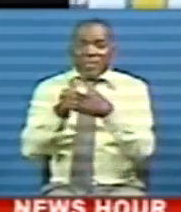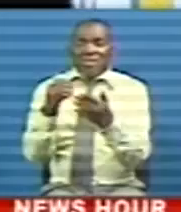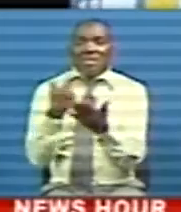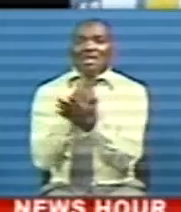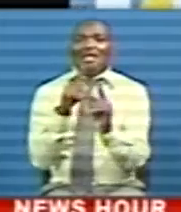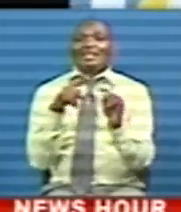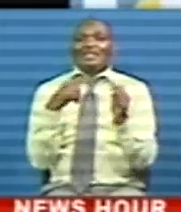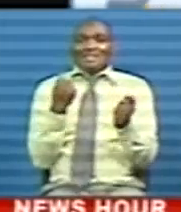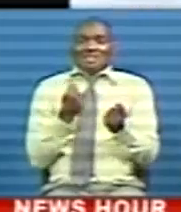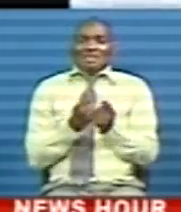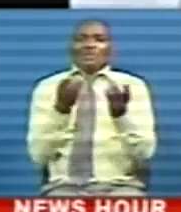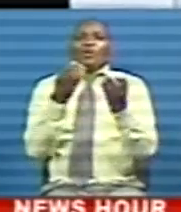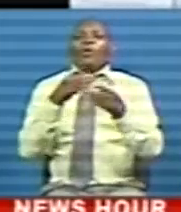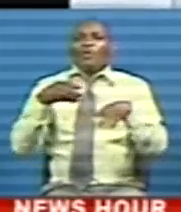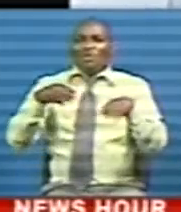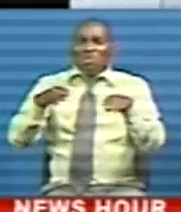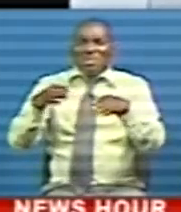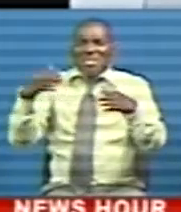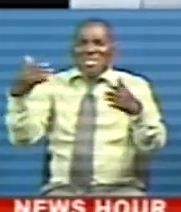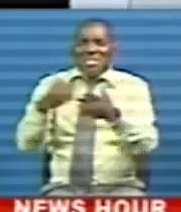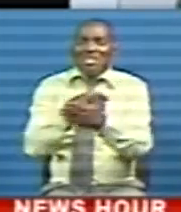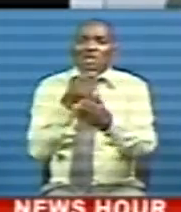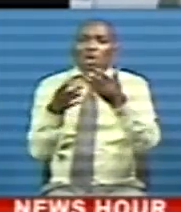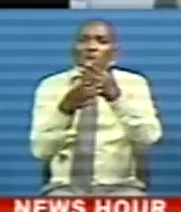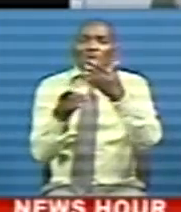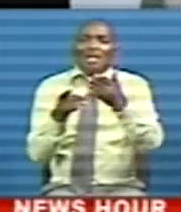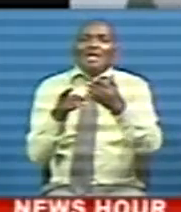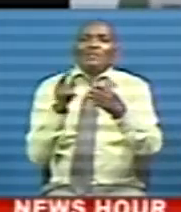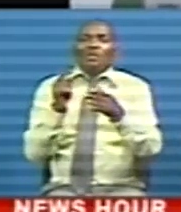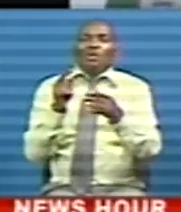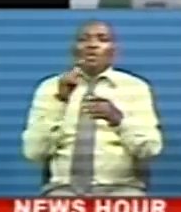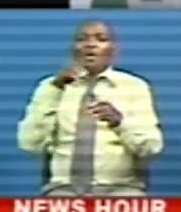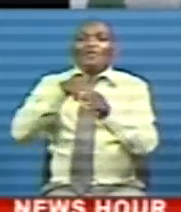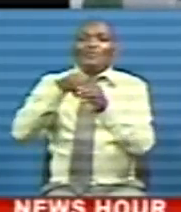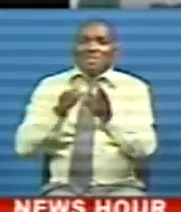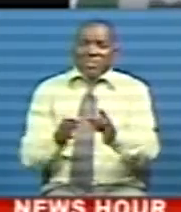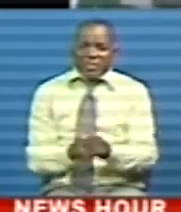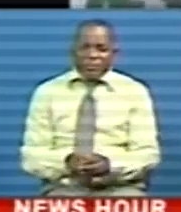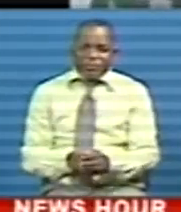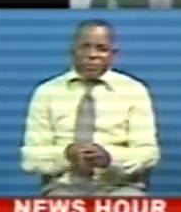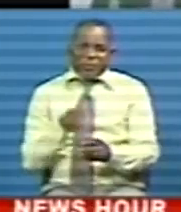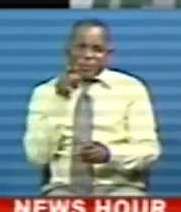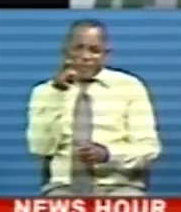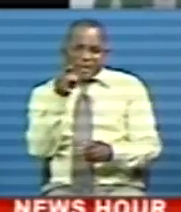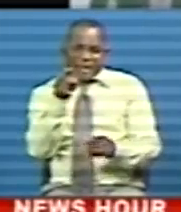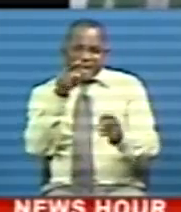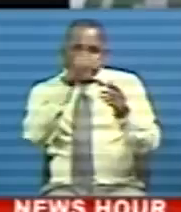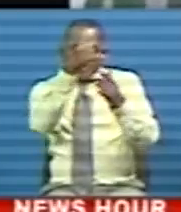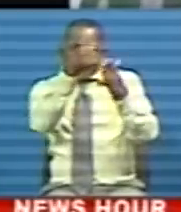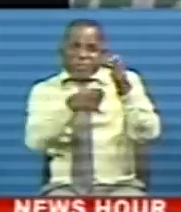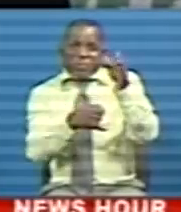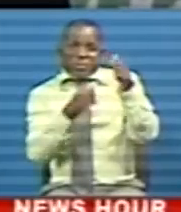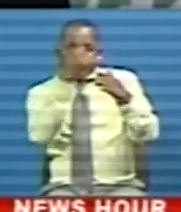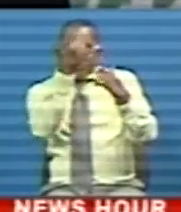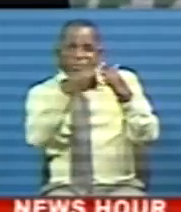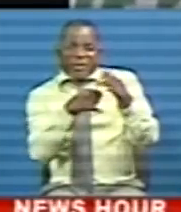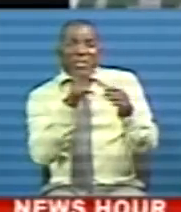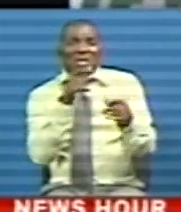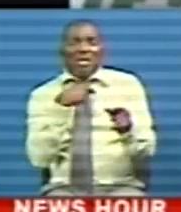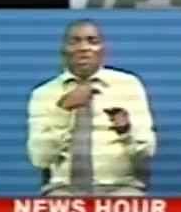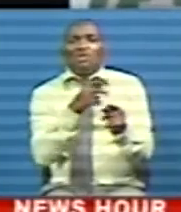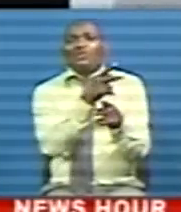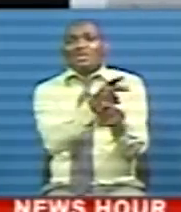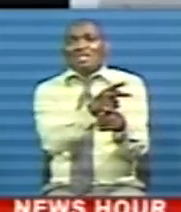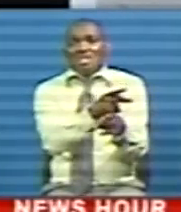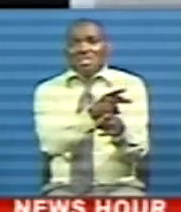delegation, will be seeking to sell these new oil blocks to potential investors. This particular one up here, we are told, has been